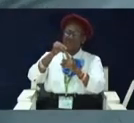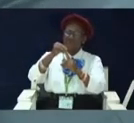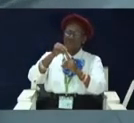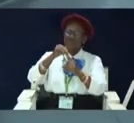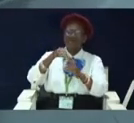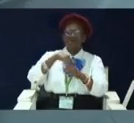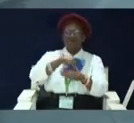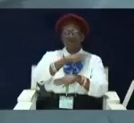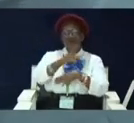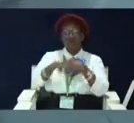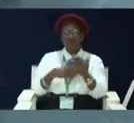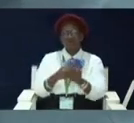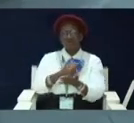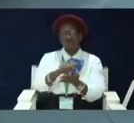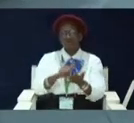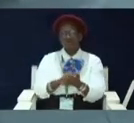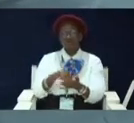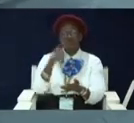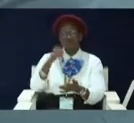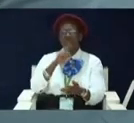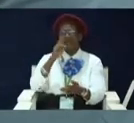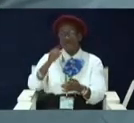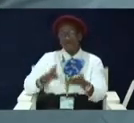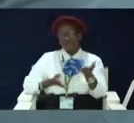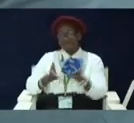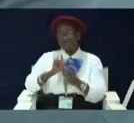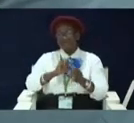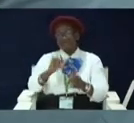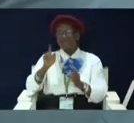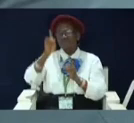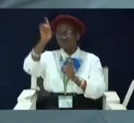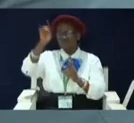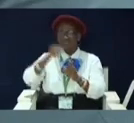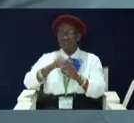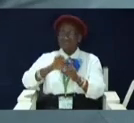All those who are serving you in spirit and in